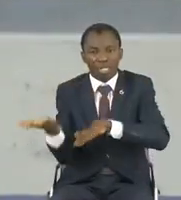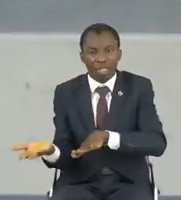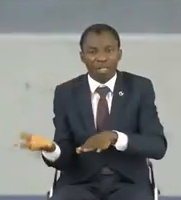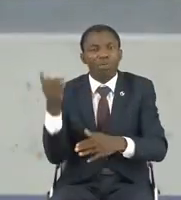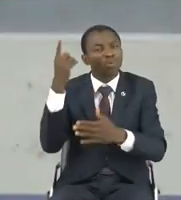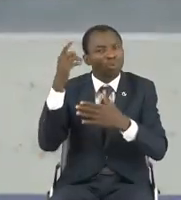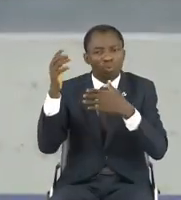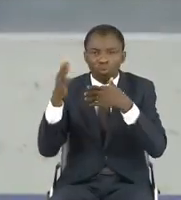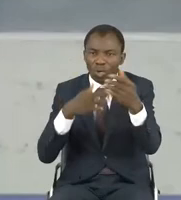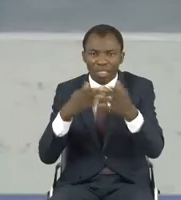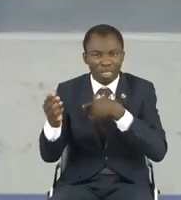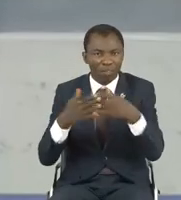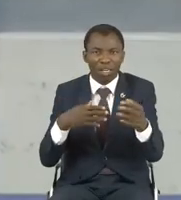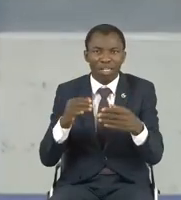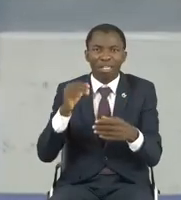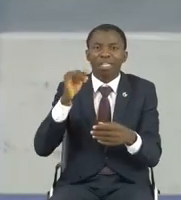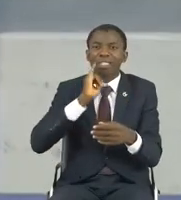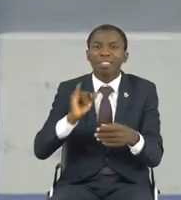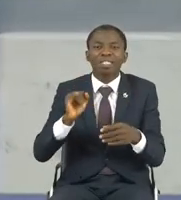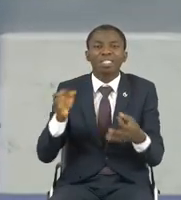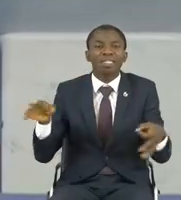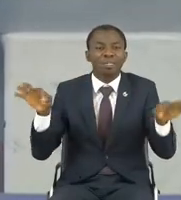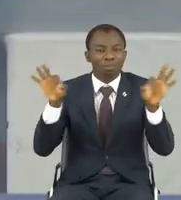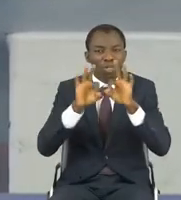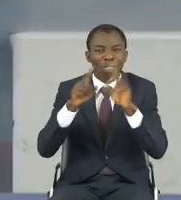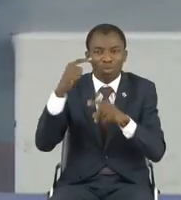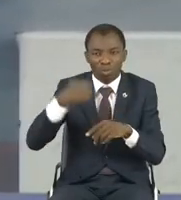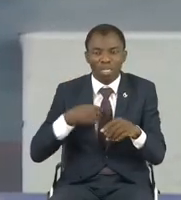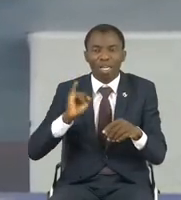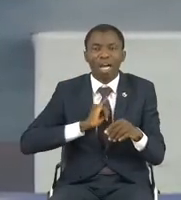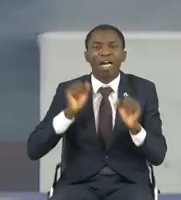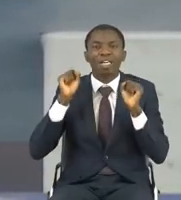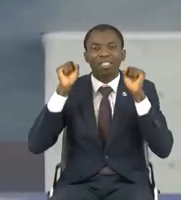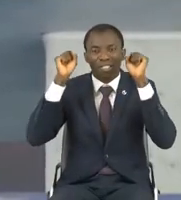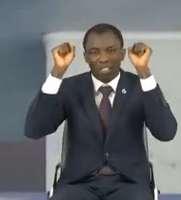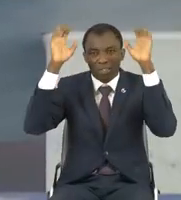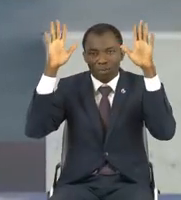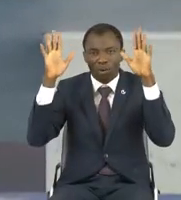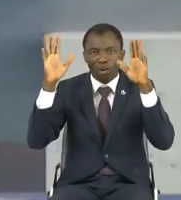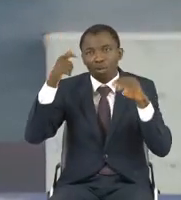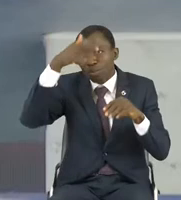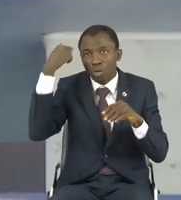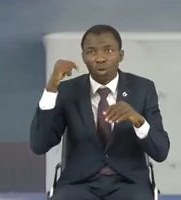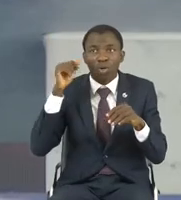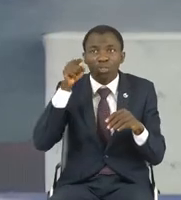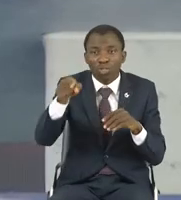Whatever was important to me, I gave up." Because you gave up what was important to